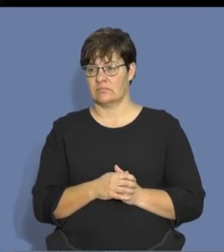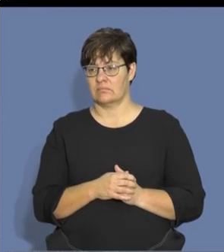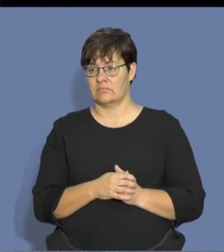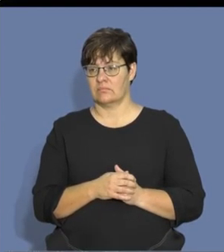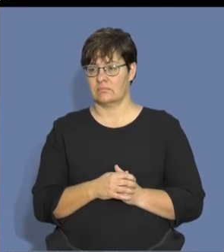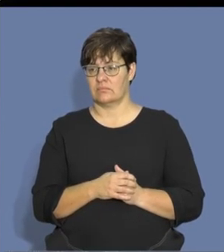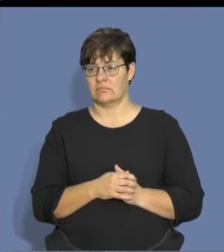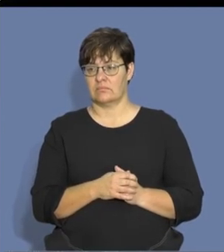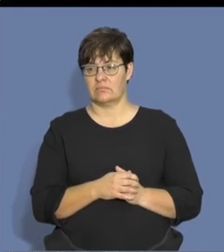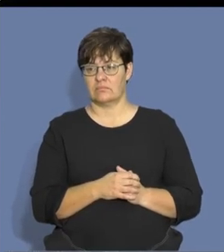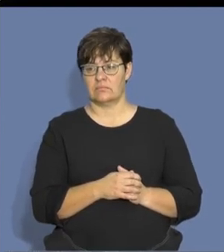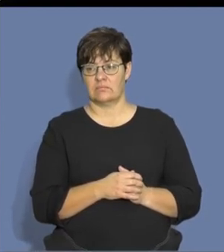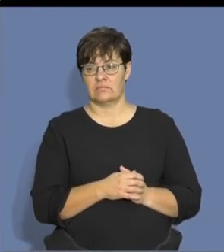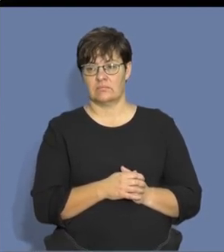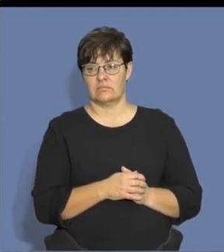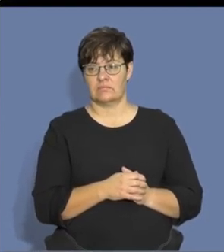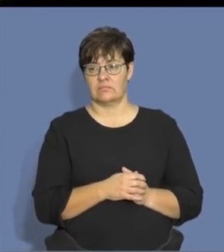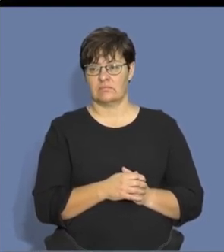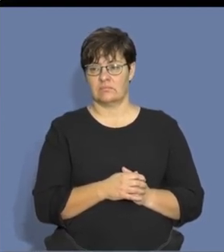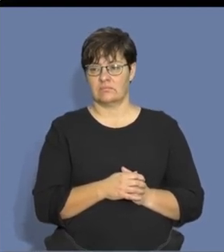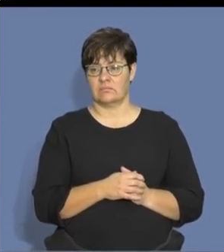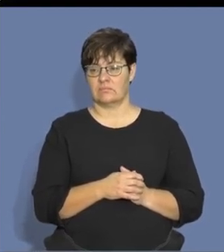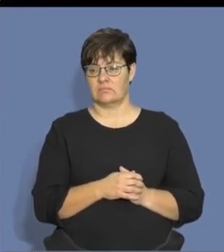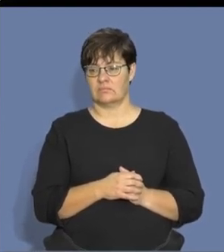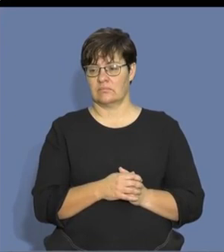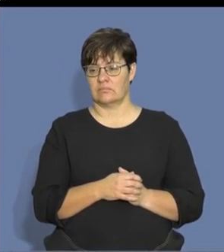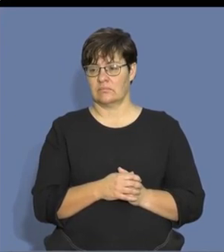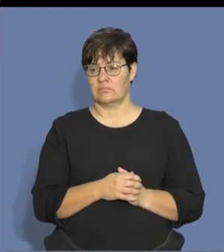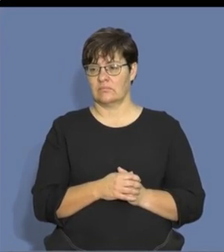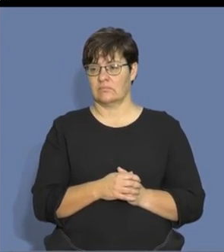Here we are. Let me move it. Oh, sorry.